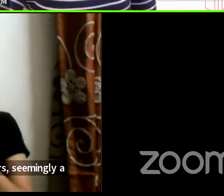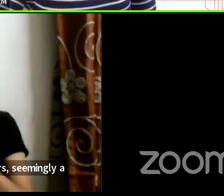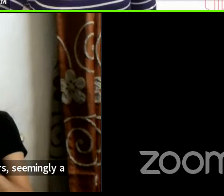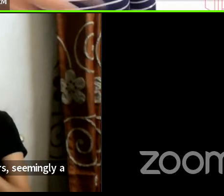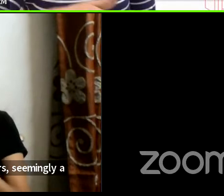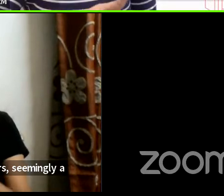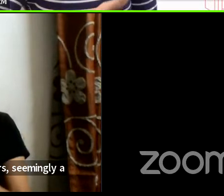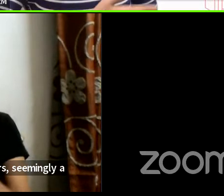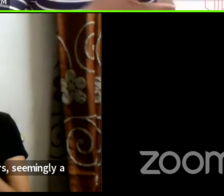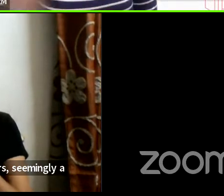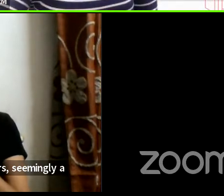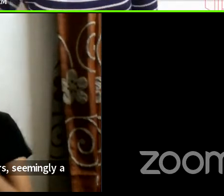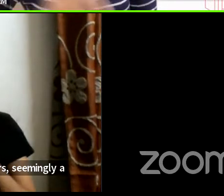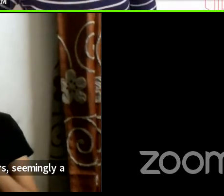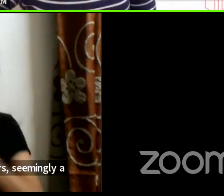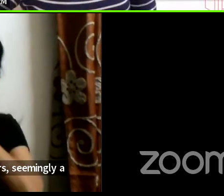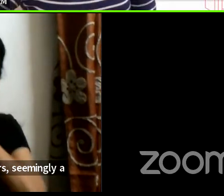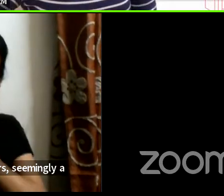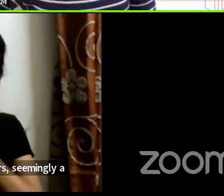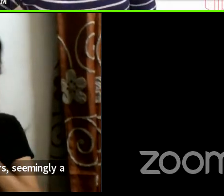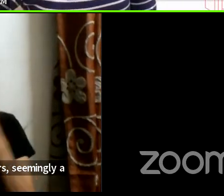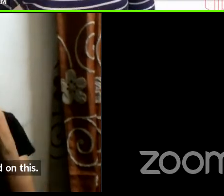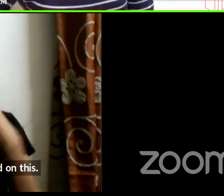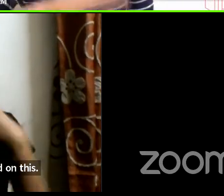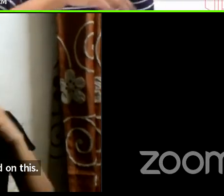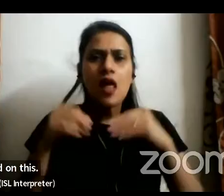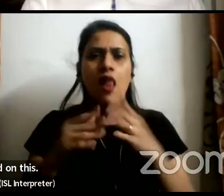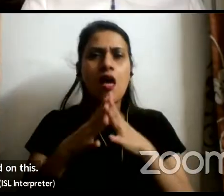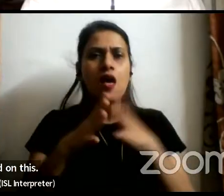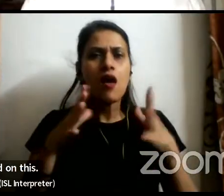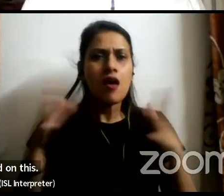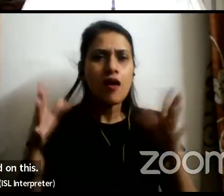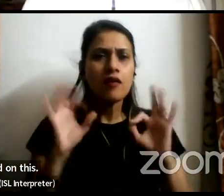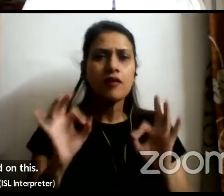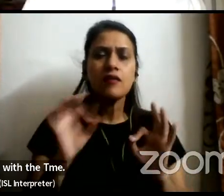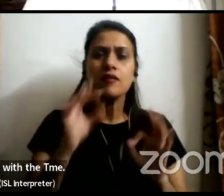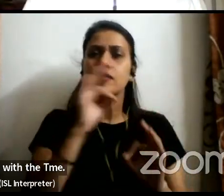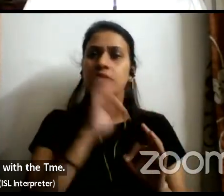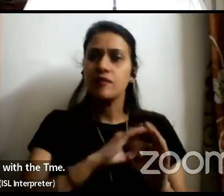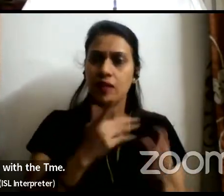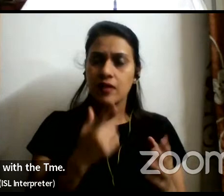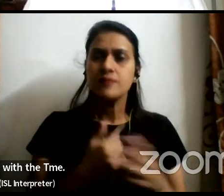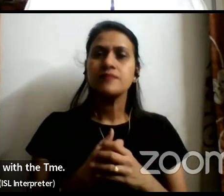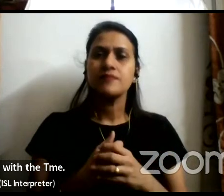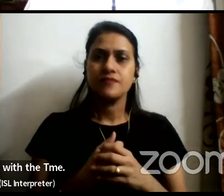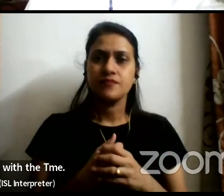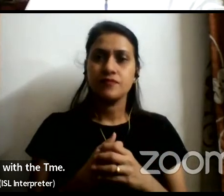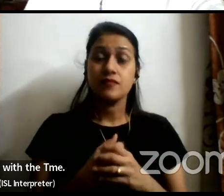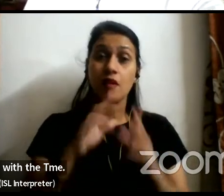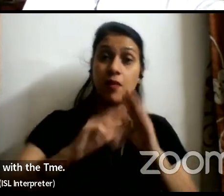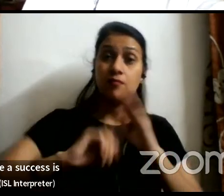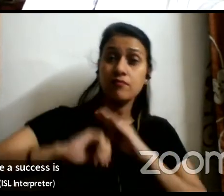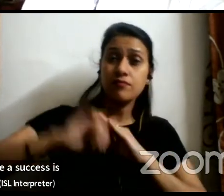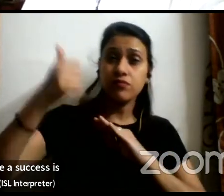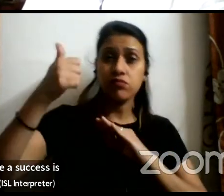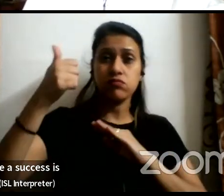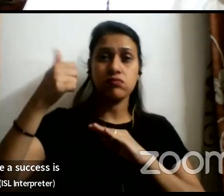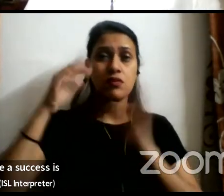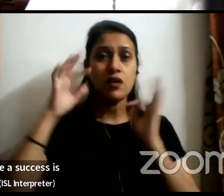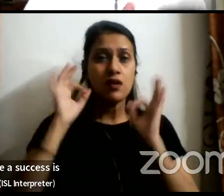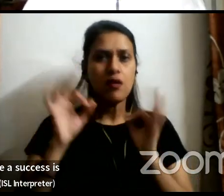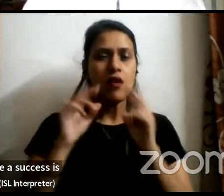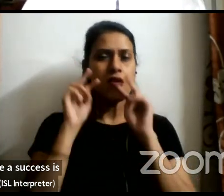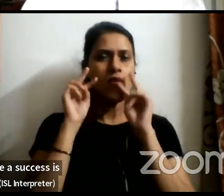is, how the EU has gone about with the DMA. But whether the DMA is going to be a success is something we have to yet wait and